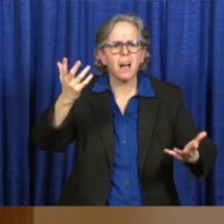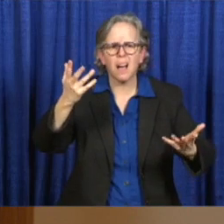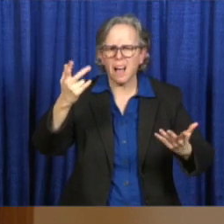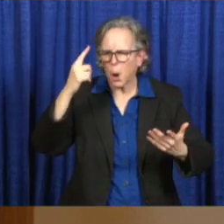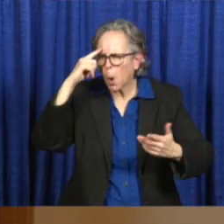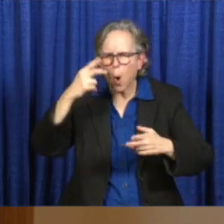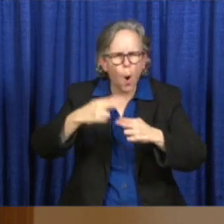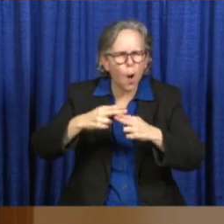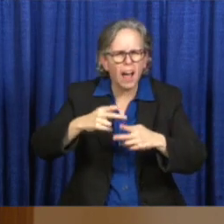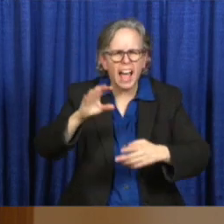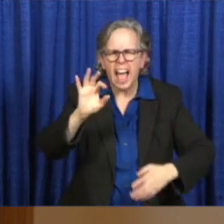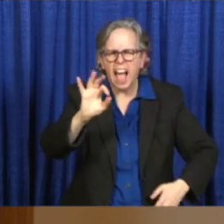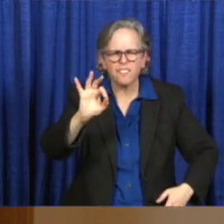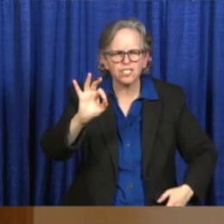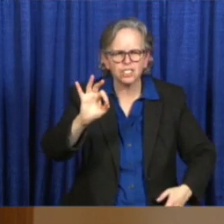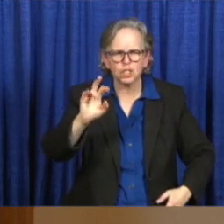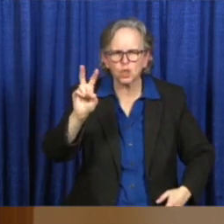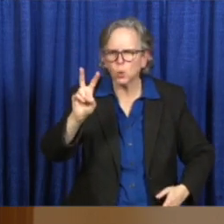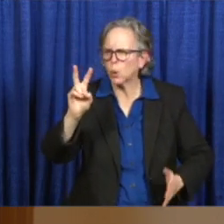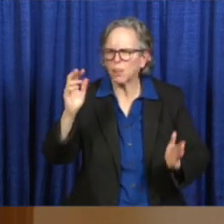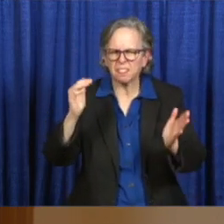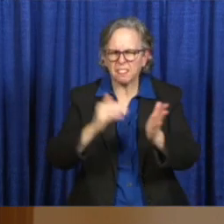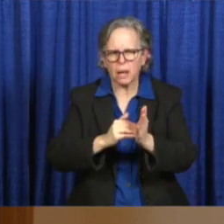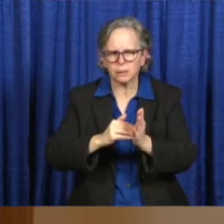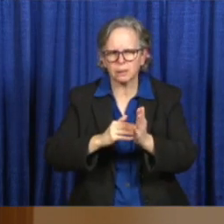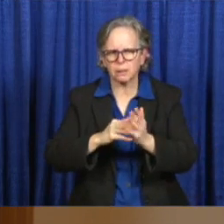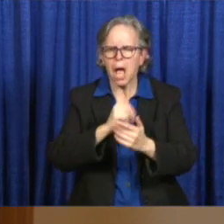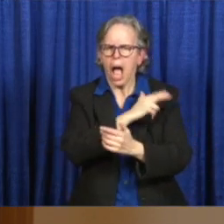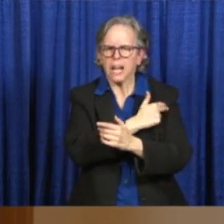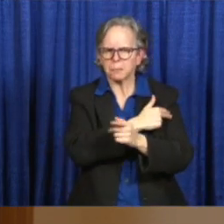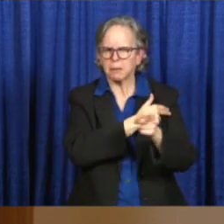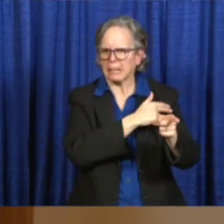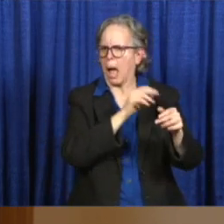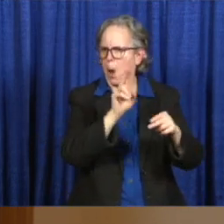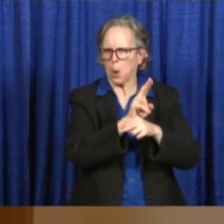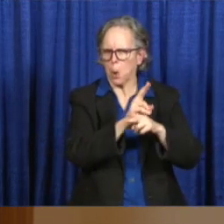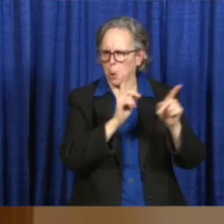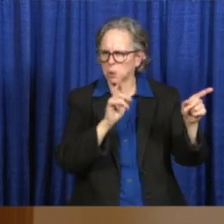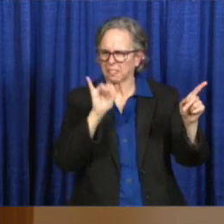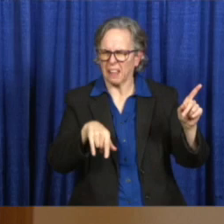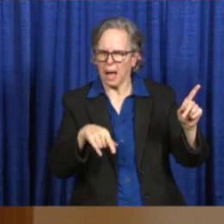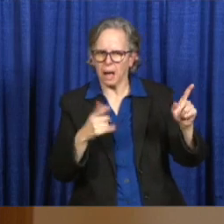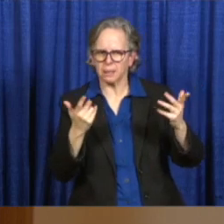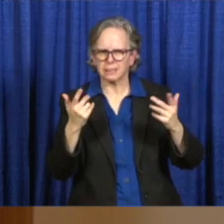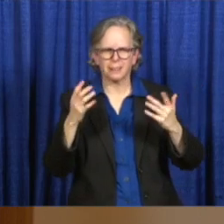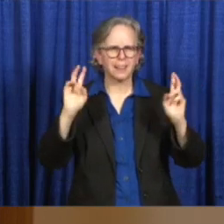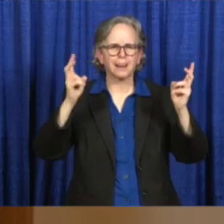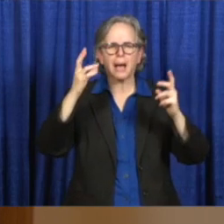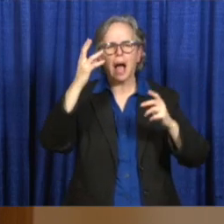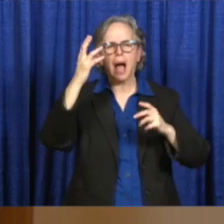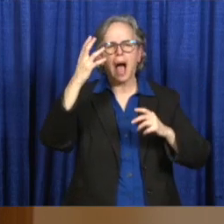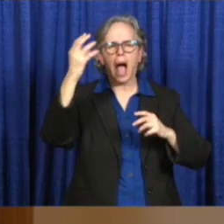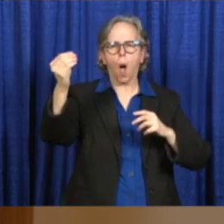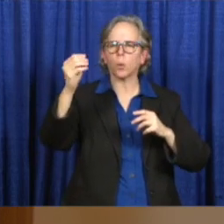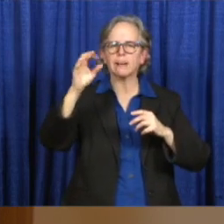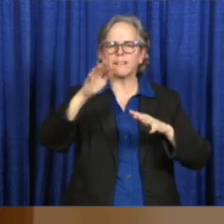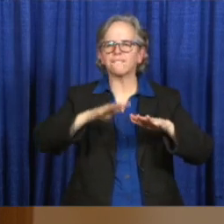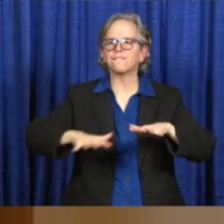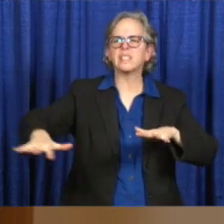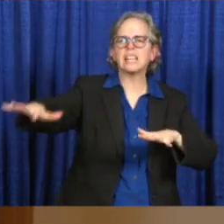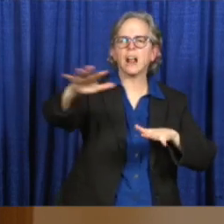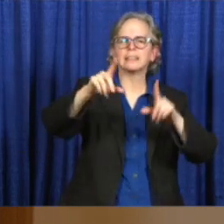There is some testing they're doing that can be out in the field. They called it almost like a toaster sized. It's a small